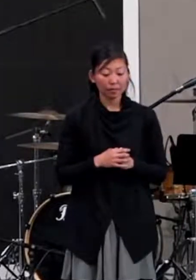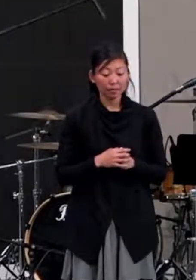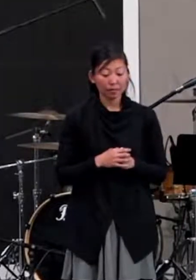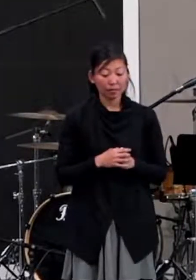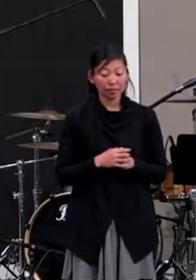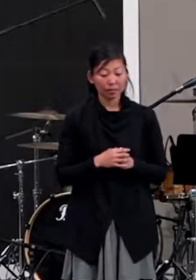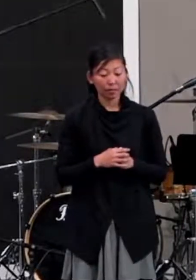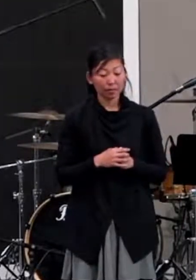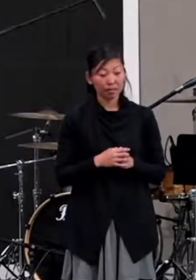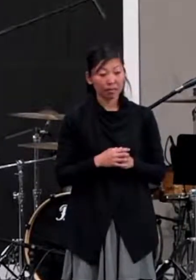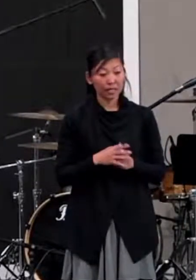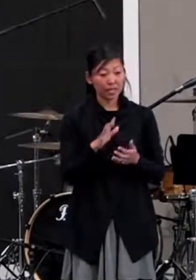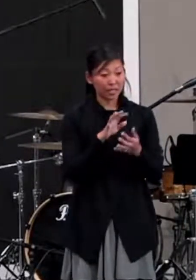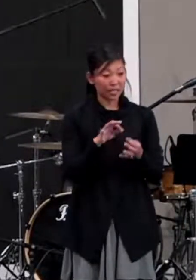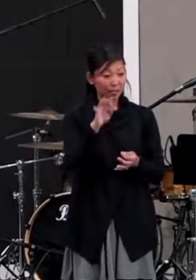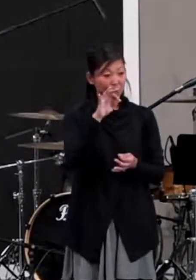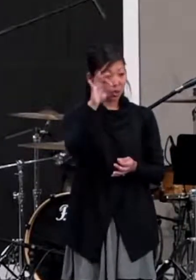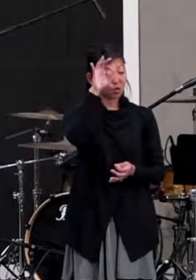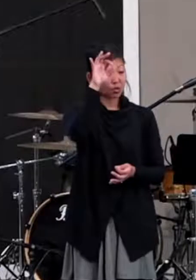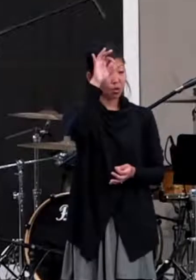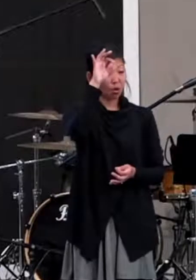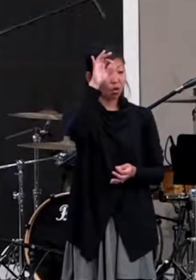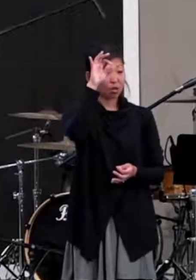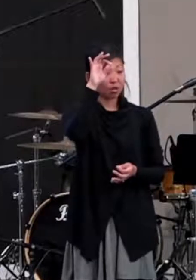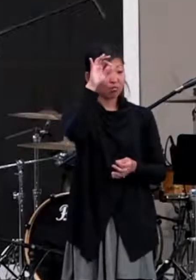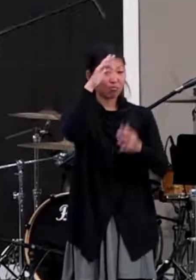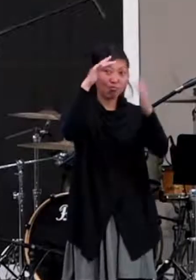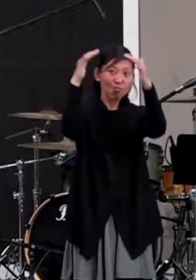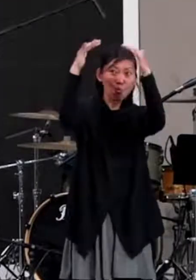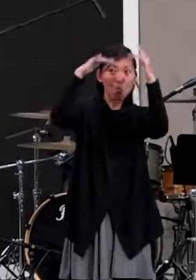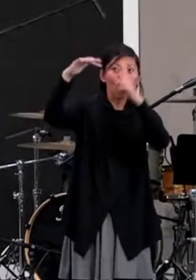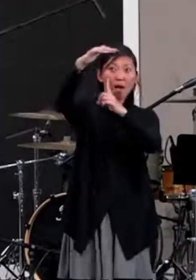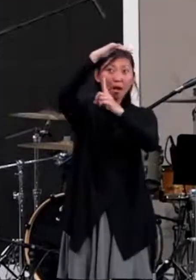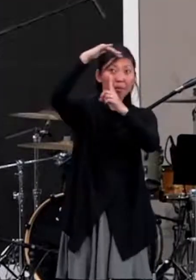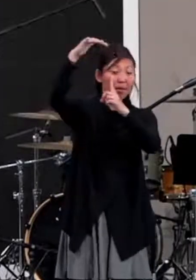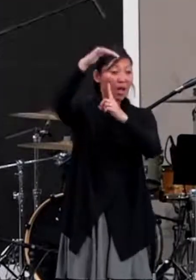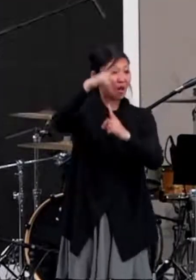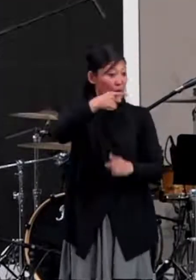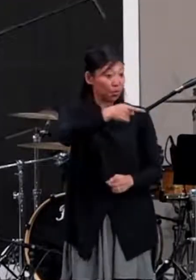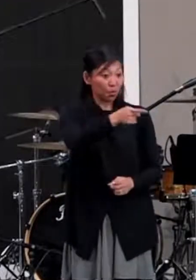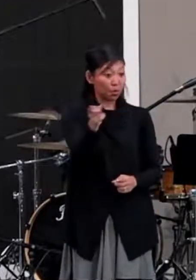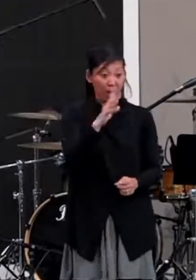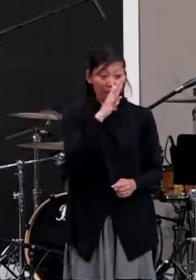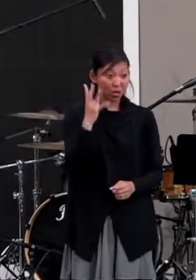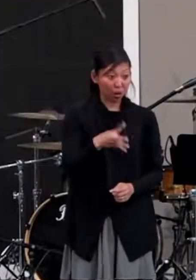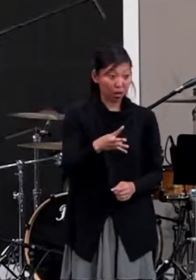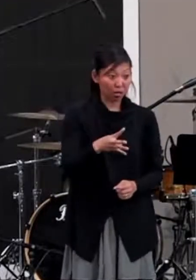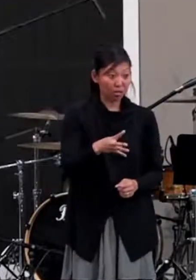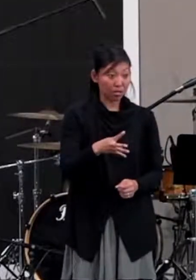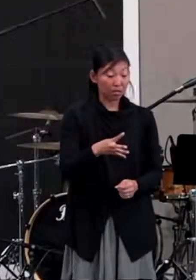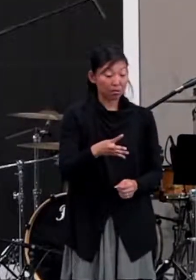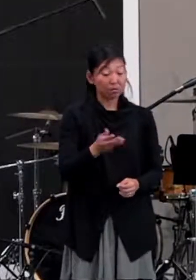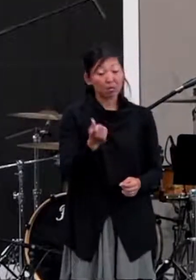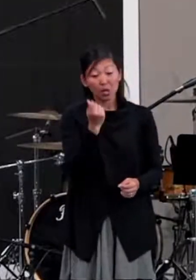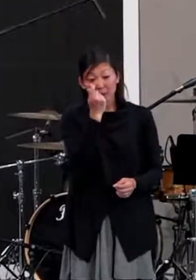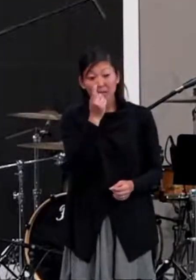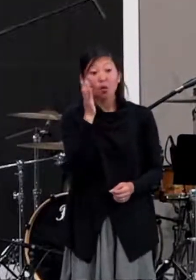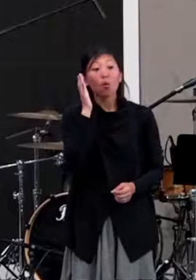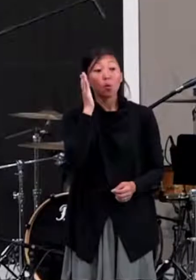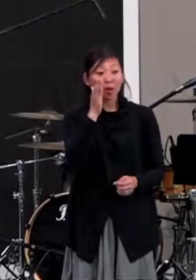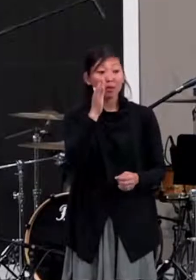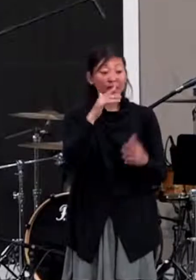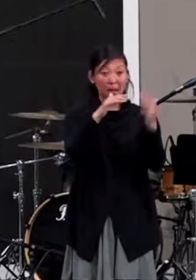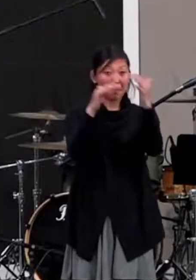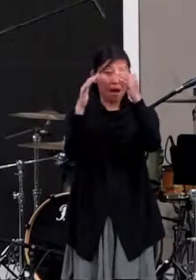largely ignored the spiritual realm at great peril to your soul? In what way might there be a battle raging above you that you